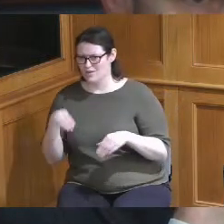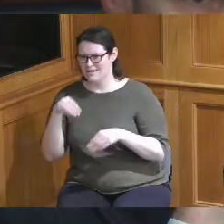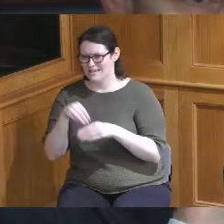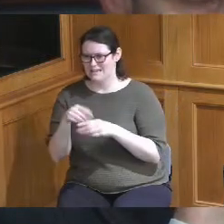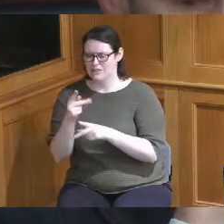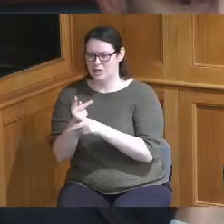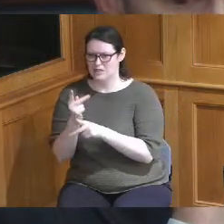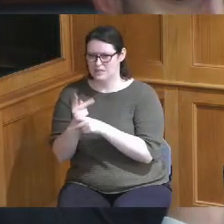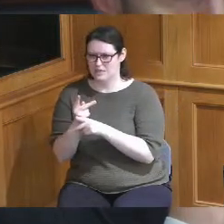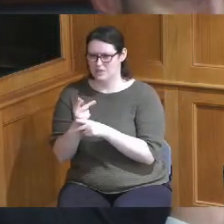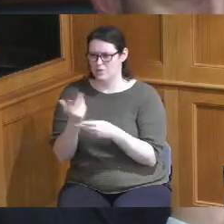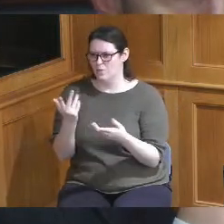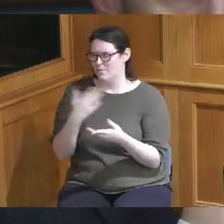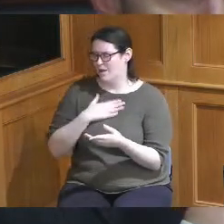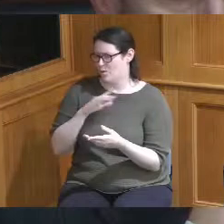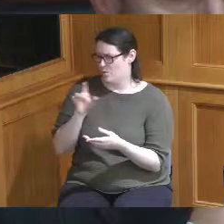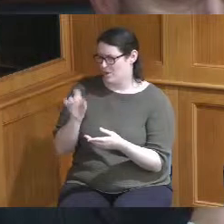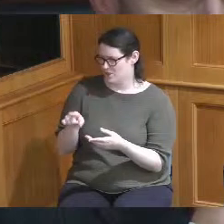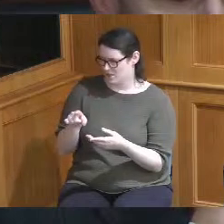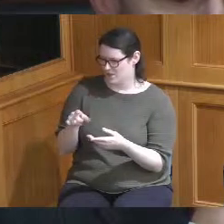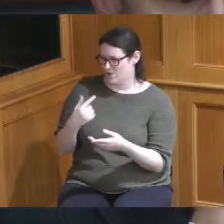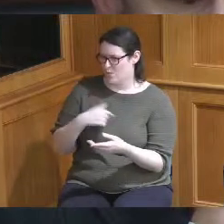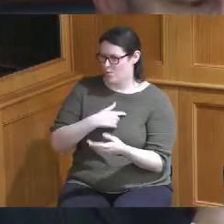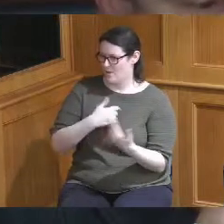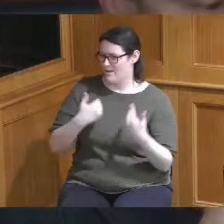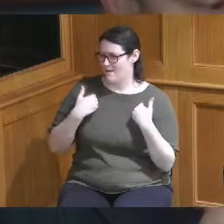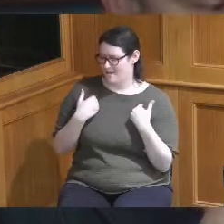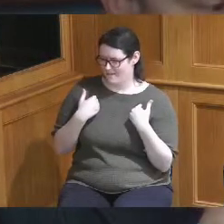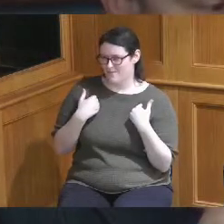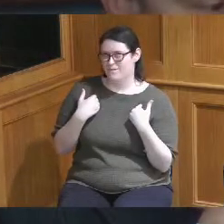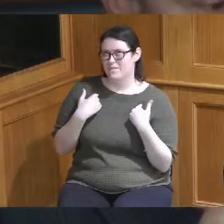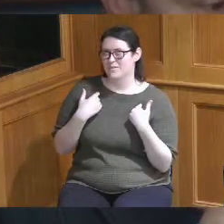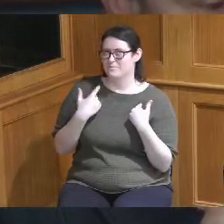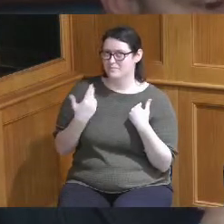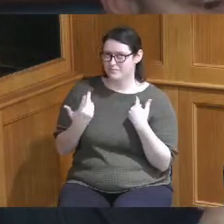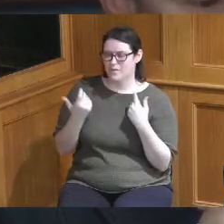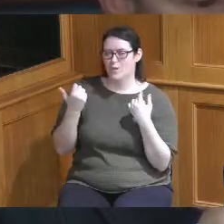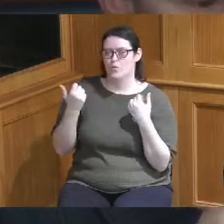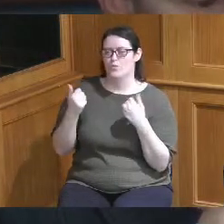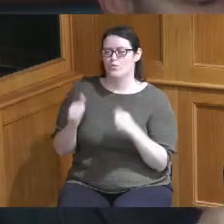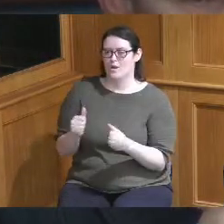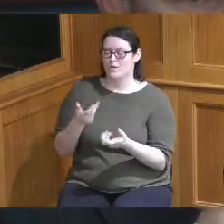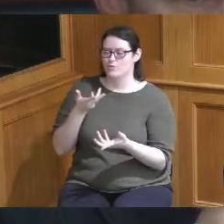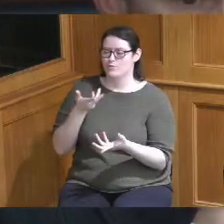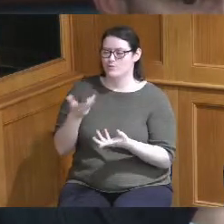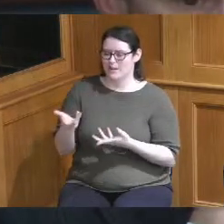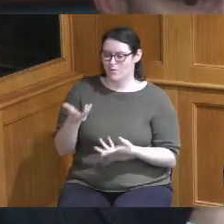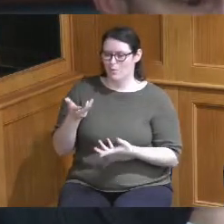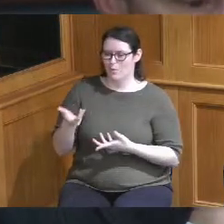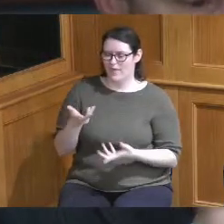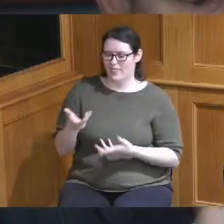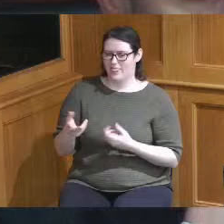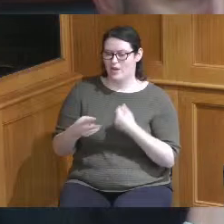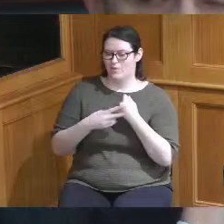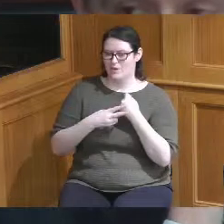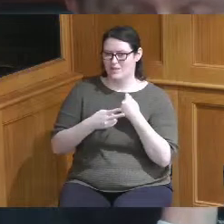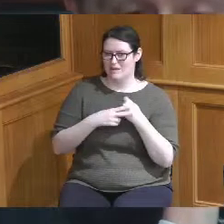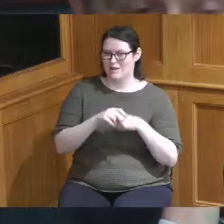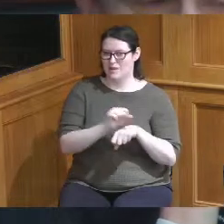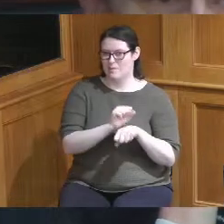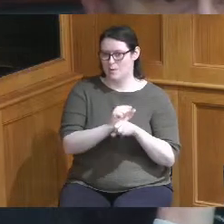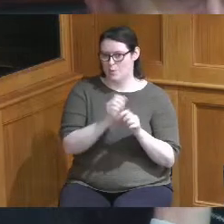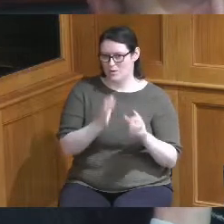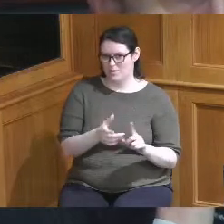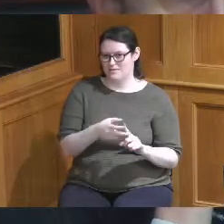my question for you, as we have tried to deal with retaining employees